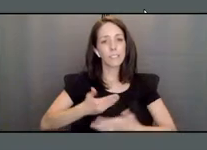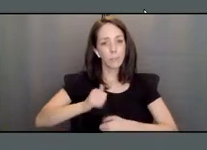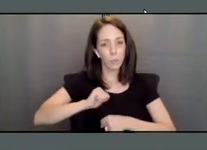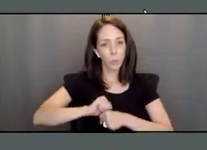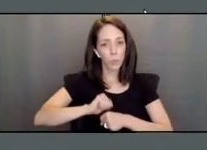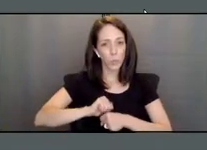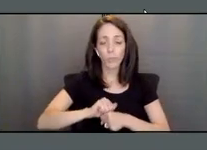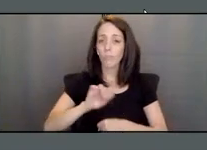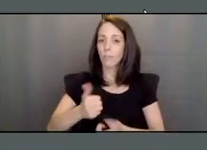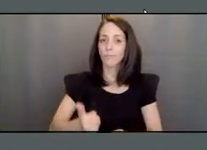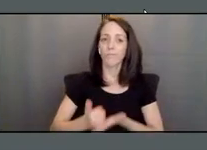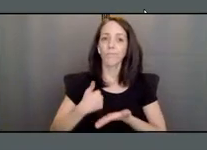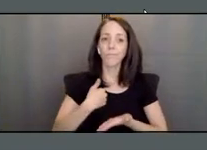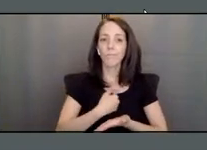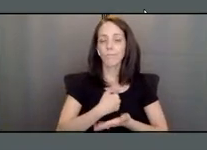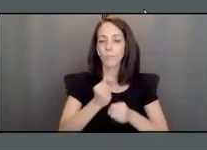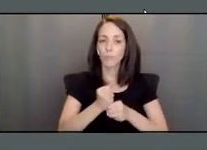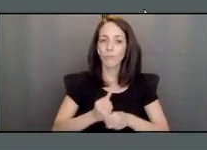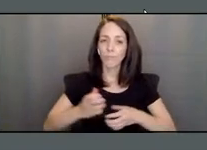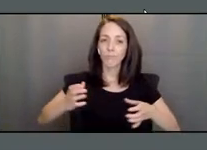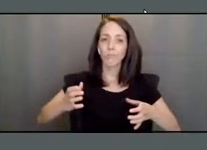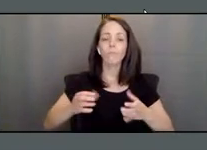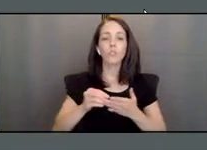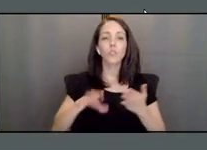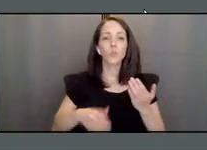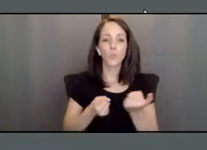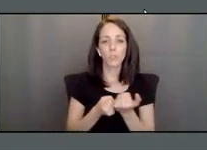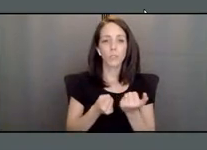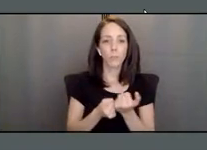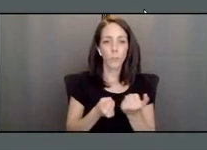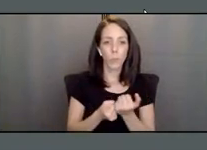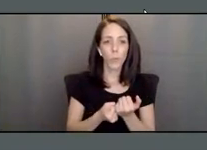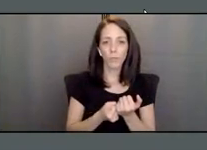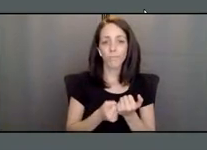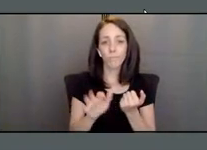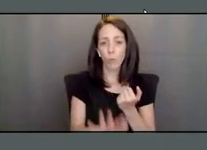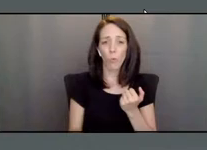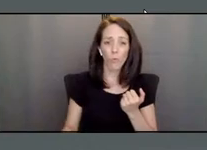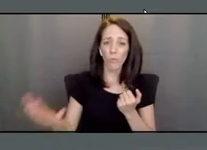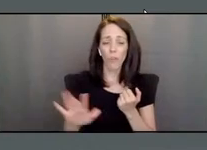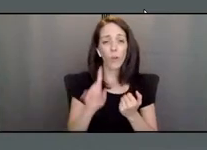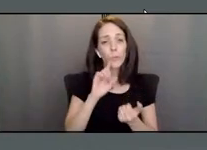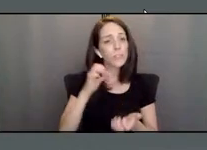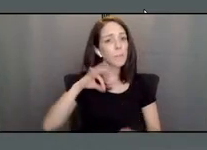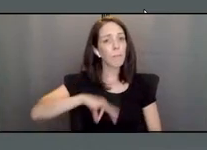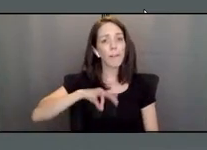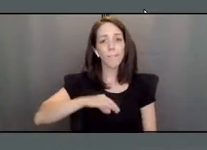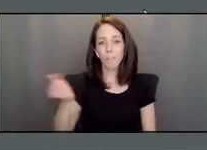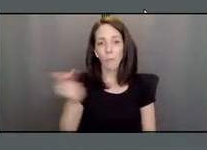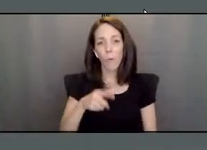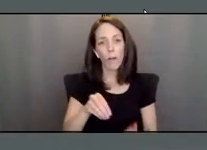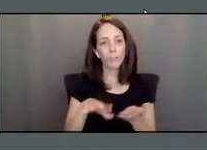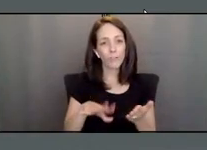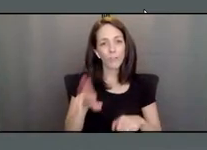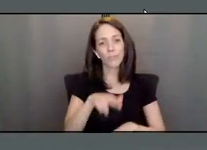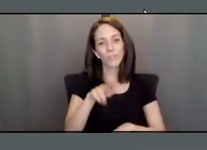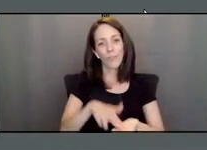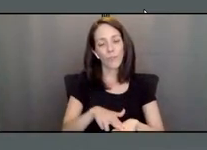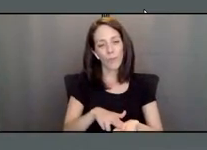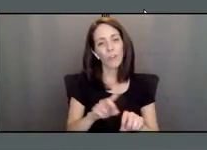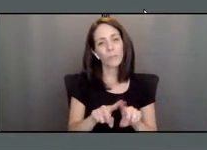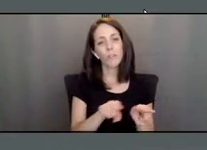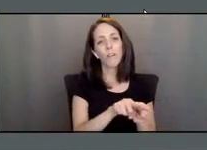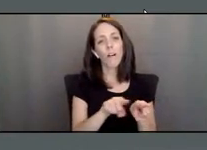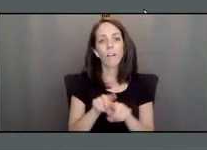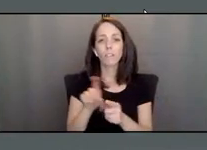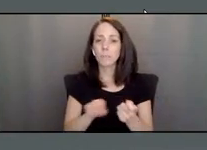helped us to expand student support overall, and has benefited all of the students, of course, but has particularly